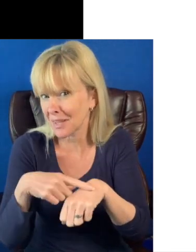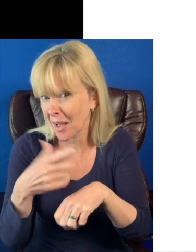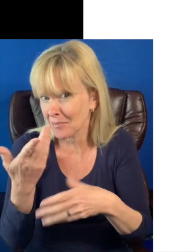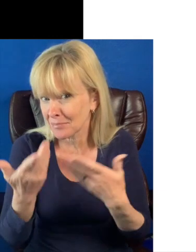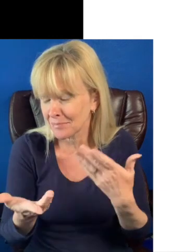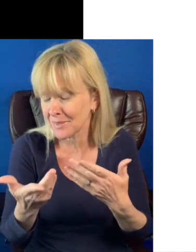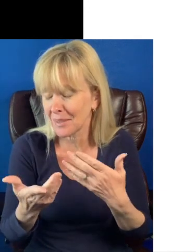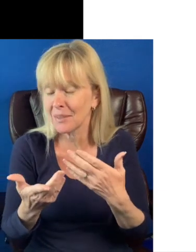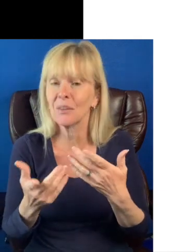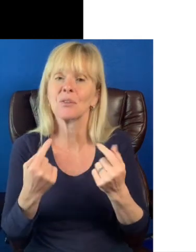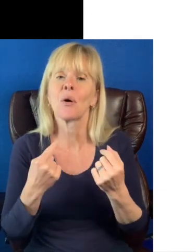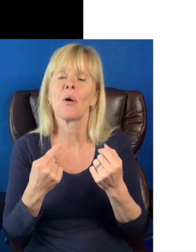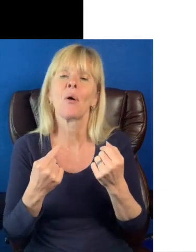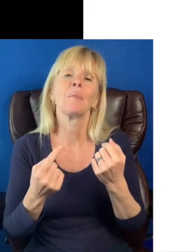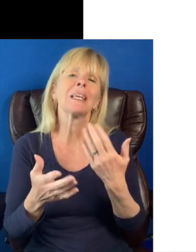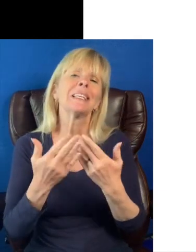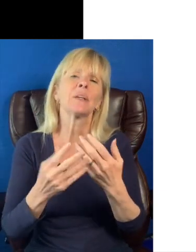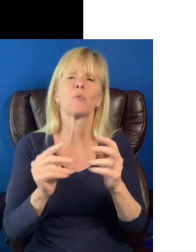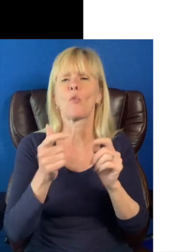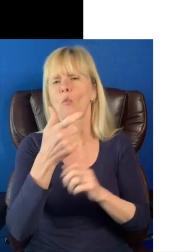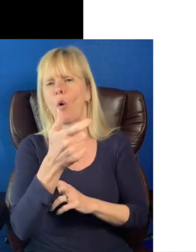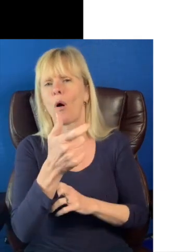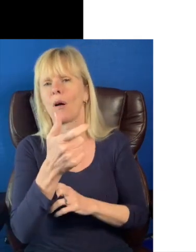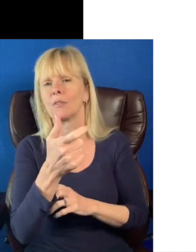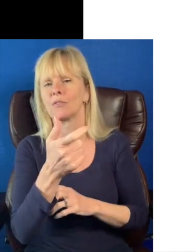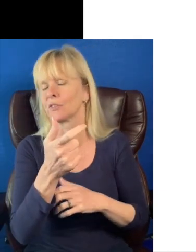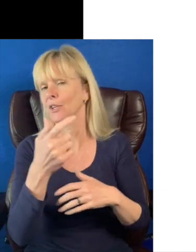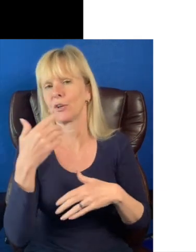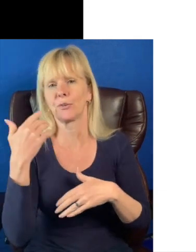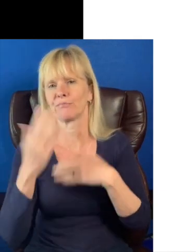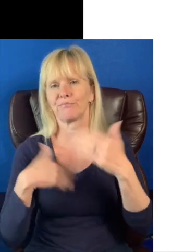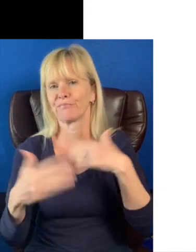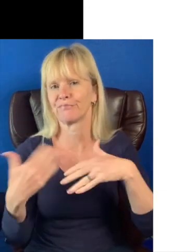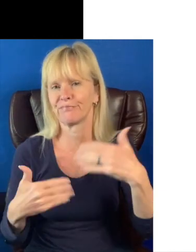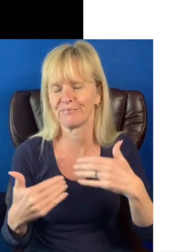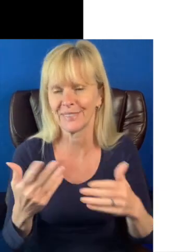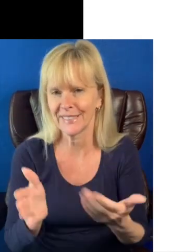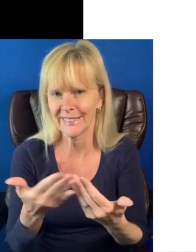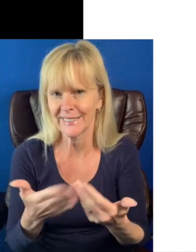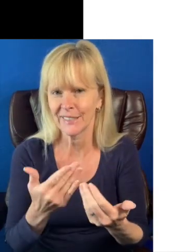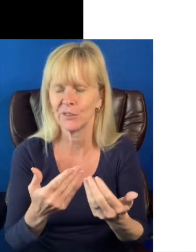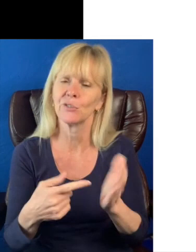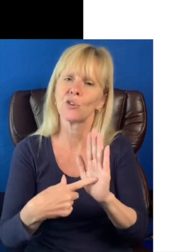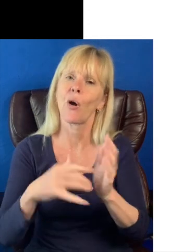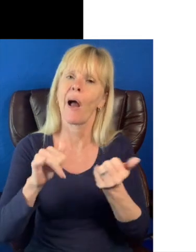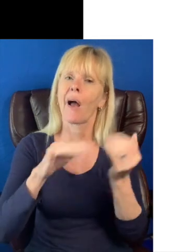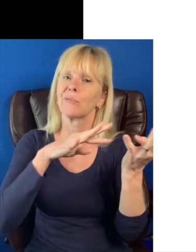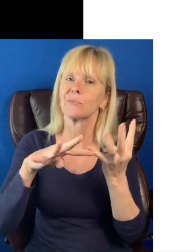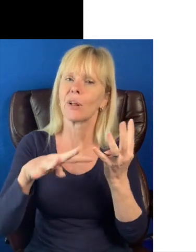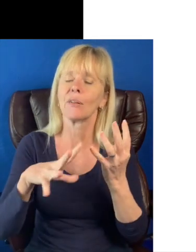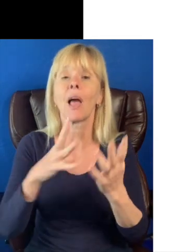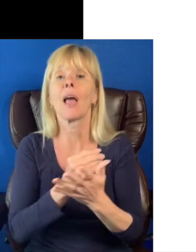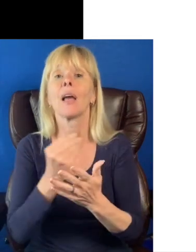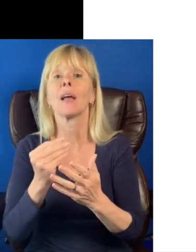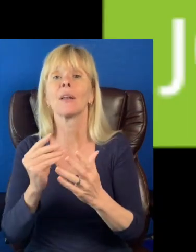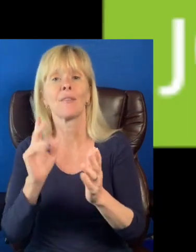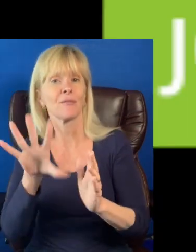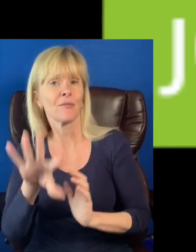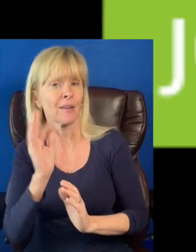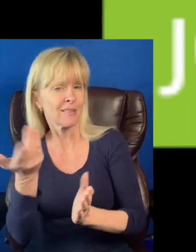time. So that all you have to do is watch this and you'll be good to go. Shows you how to download it and how to go get that